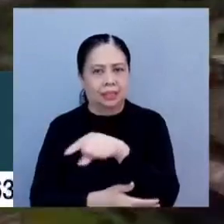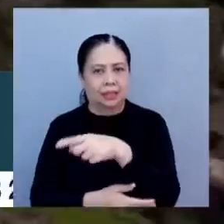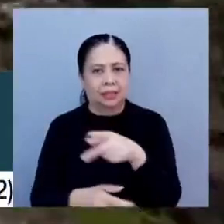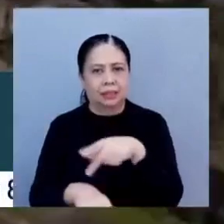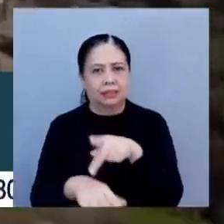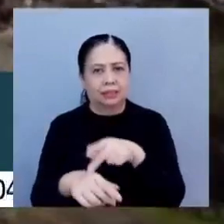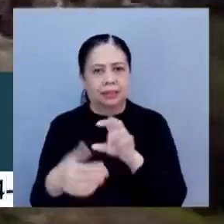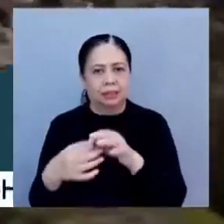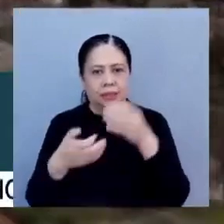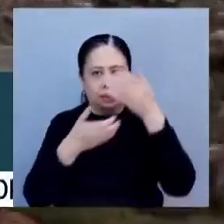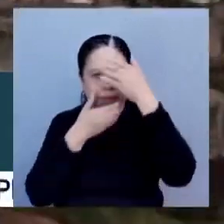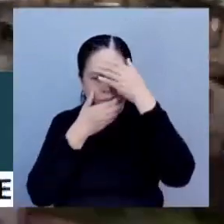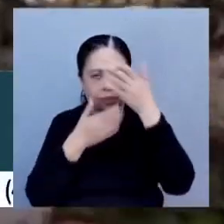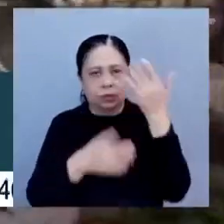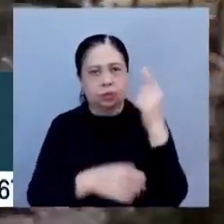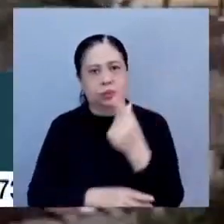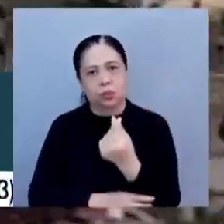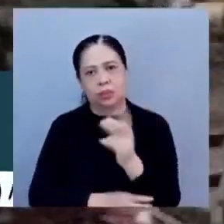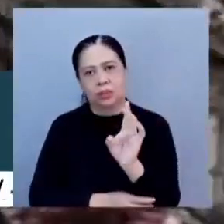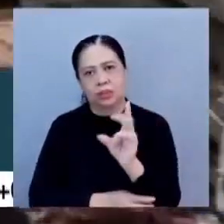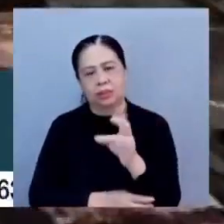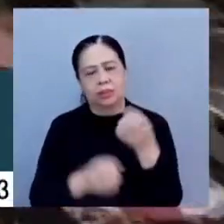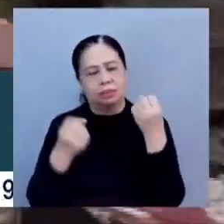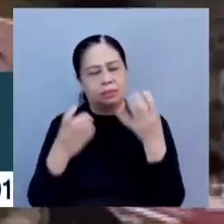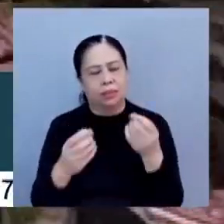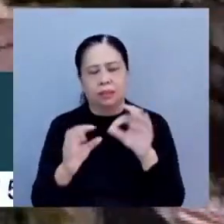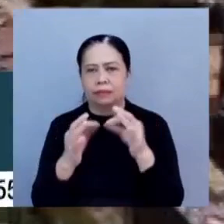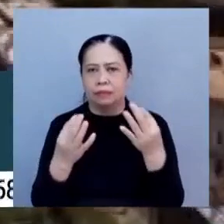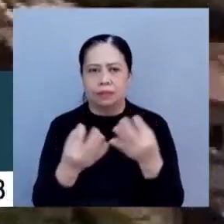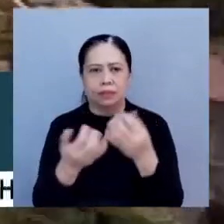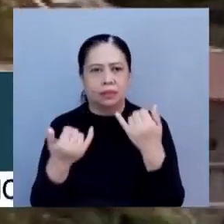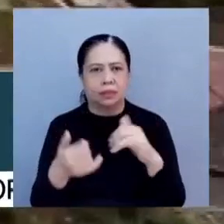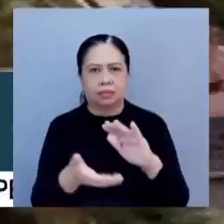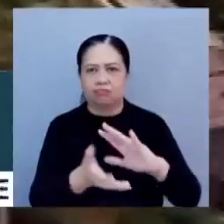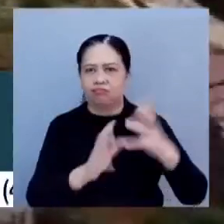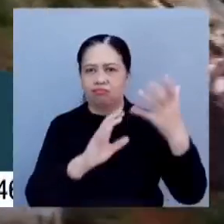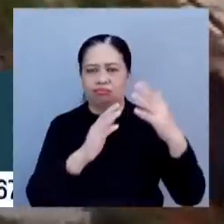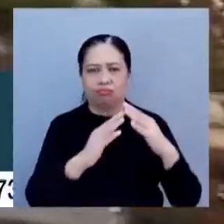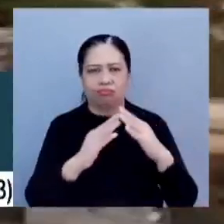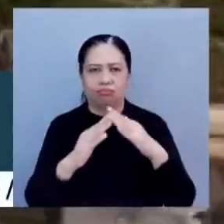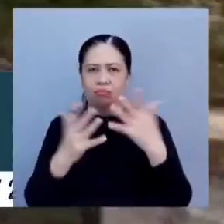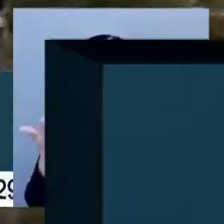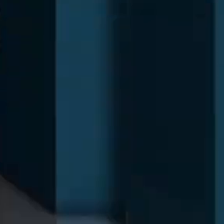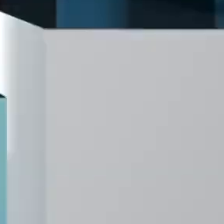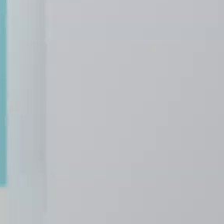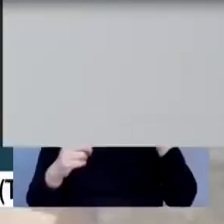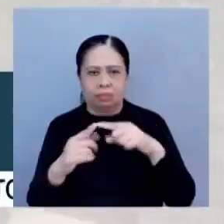in 2017. Thousands of families remain displaced to this day.